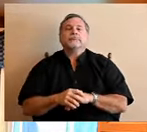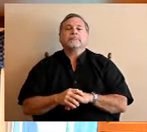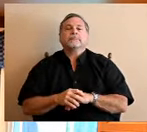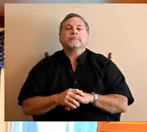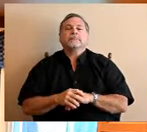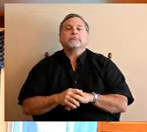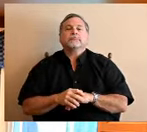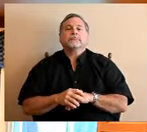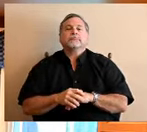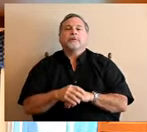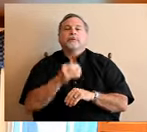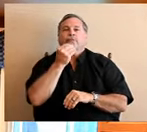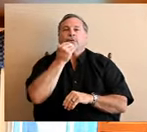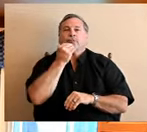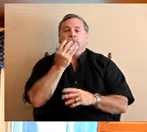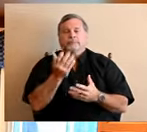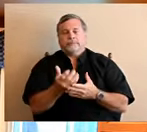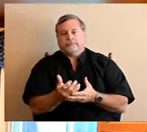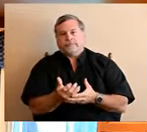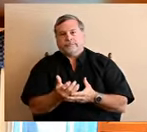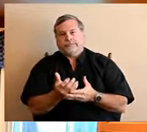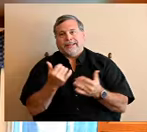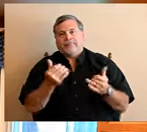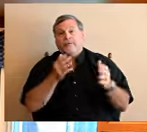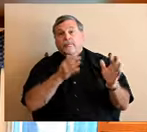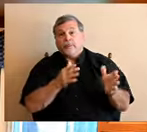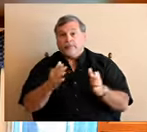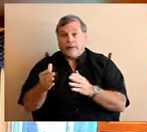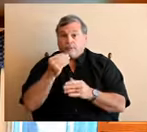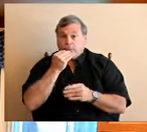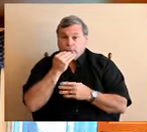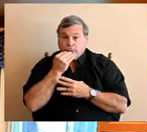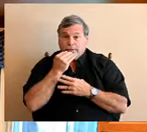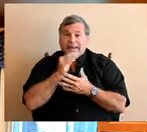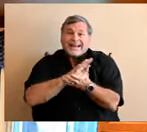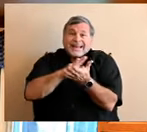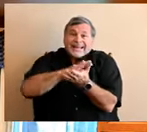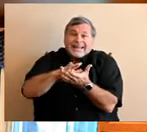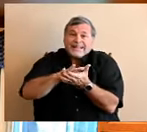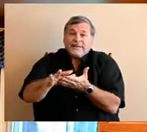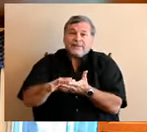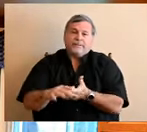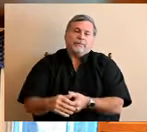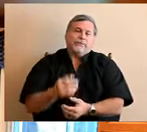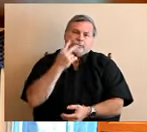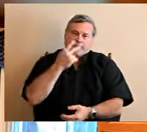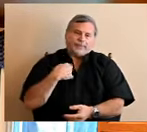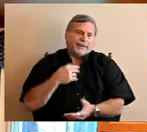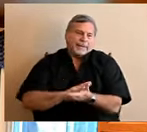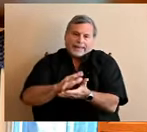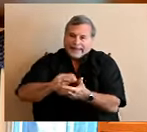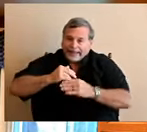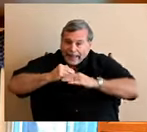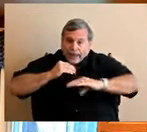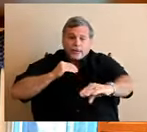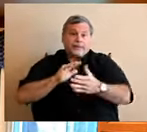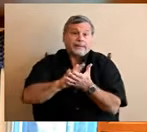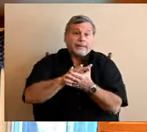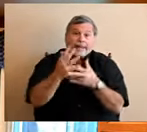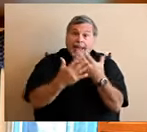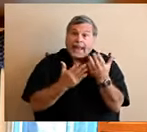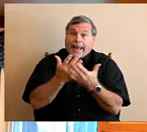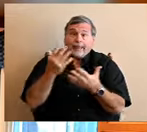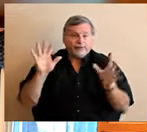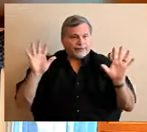about. Food. Now, when you're preparing food, cleanliness, guys. You see me cleaning the counters, cleaning